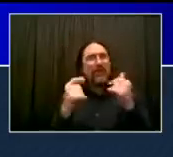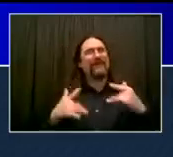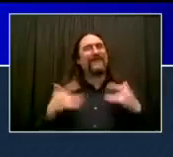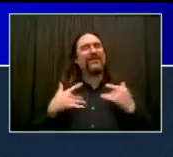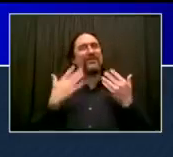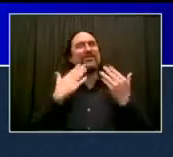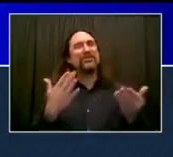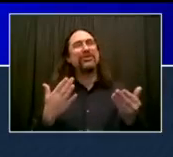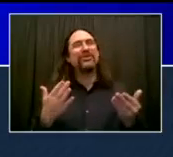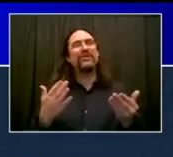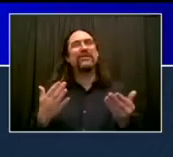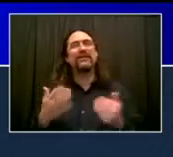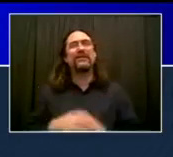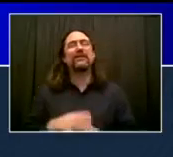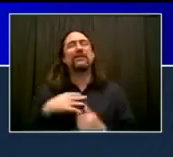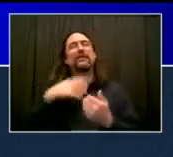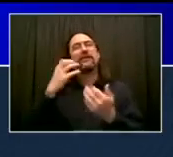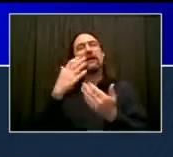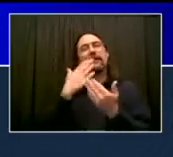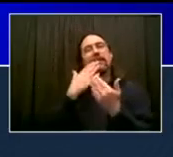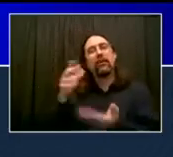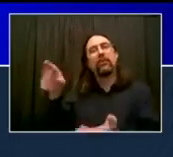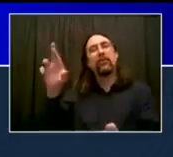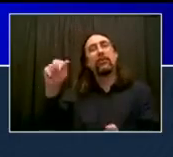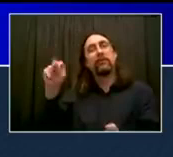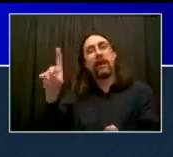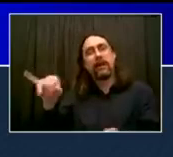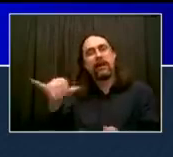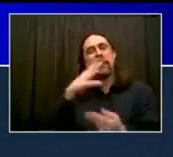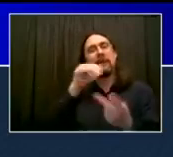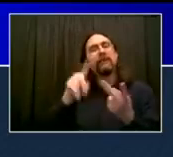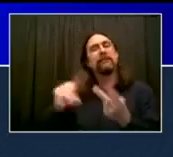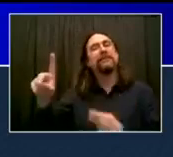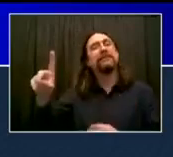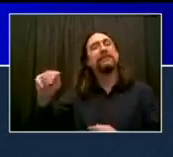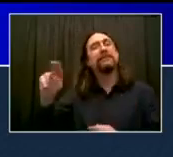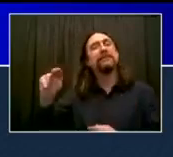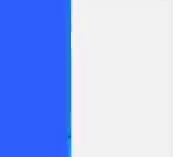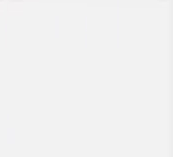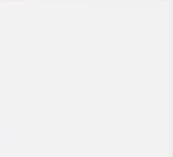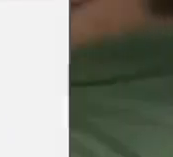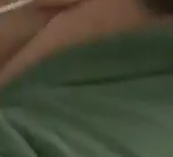doing so much to help us with the recovery, and the entire team.